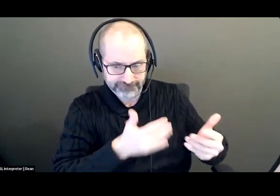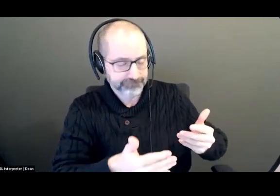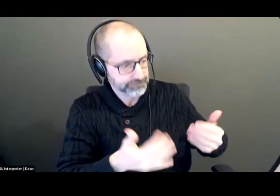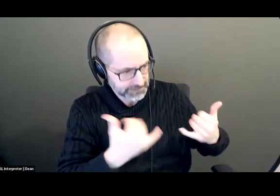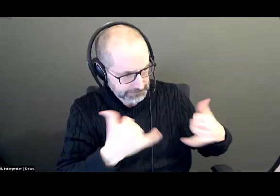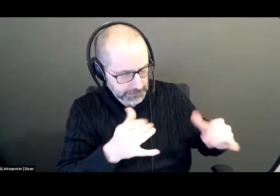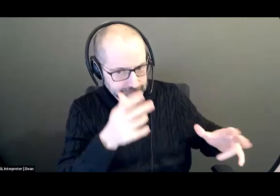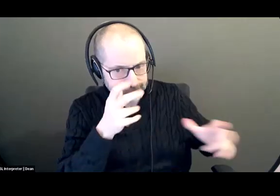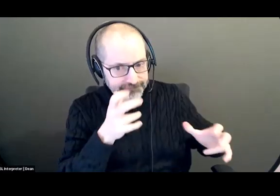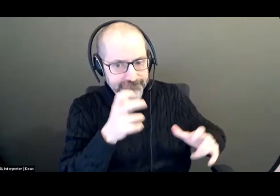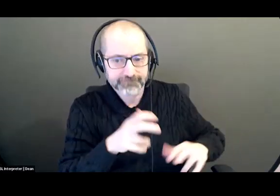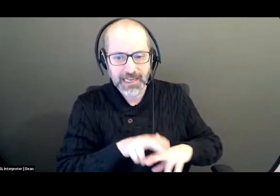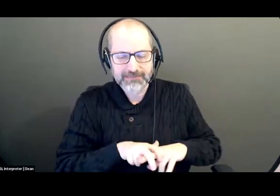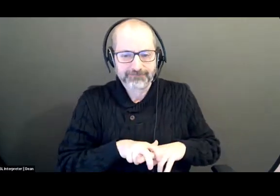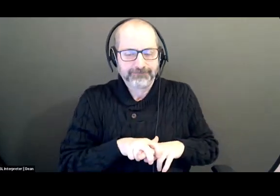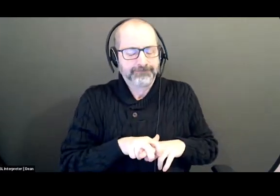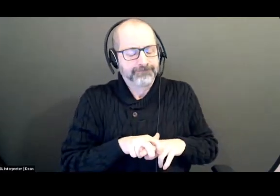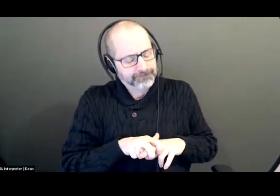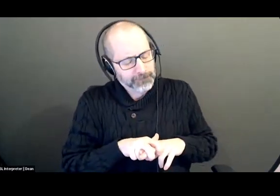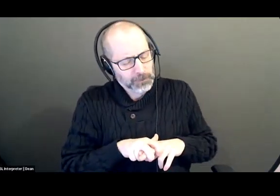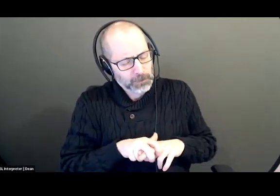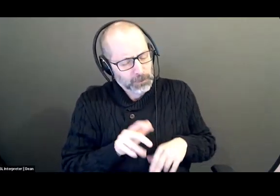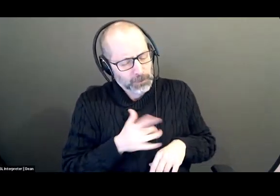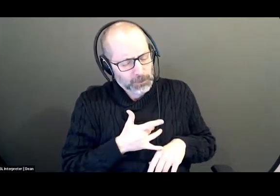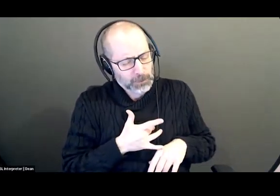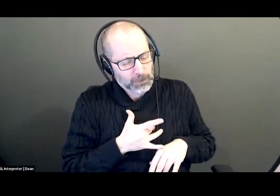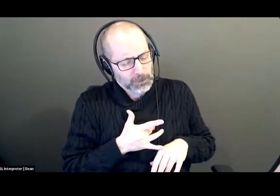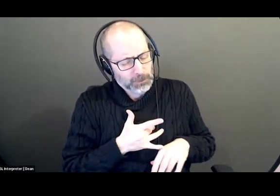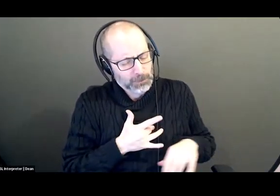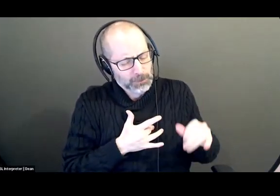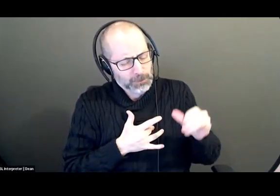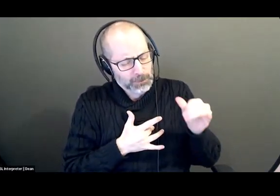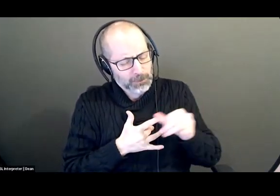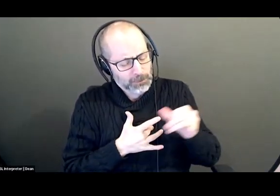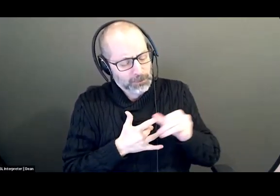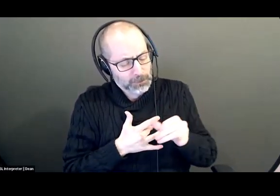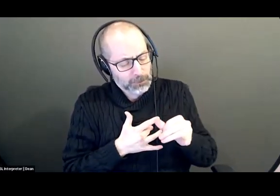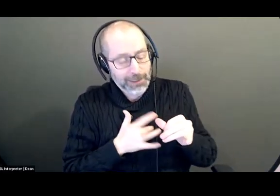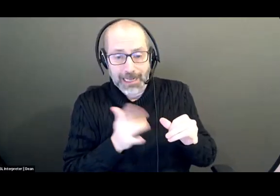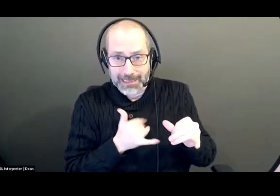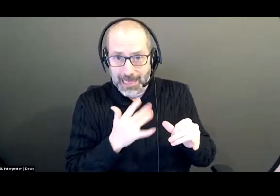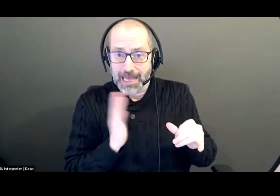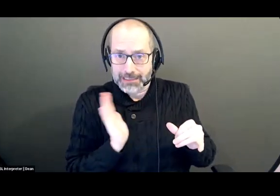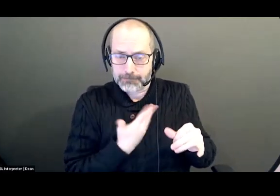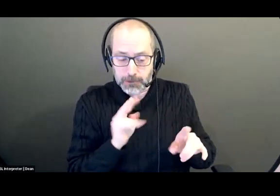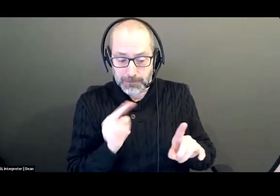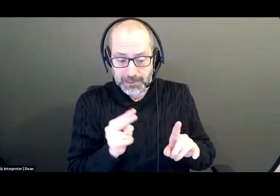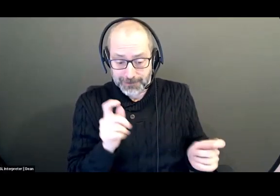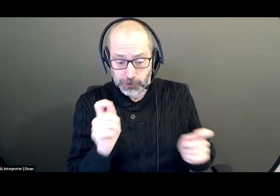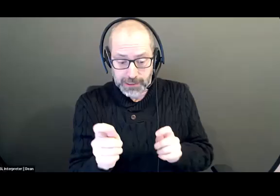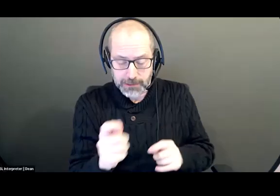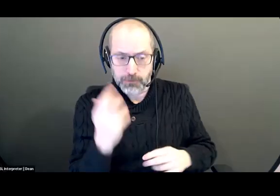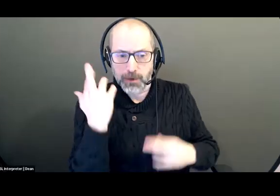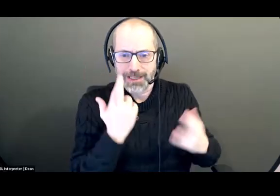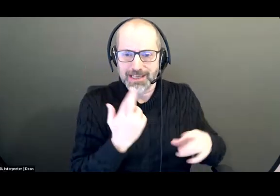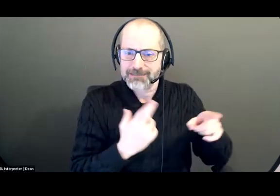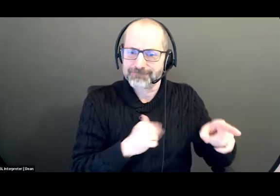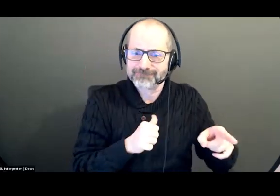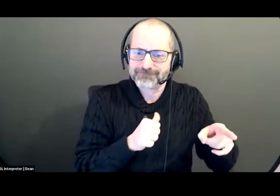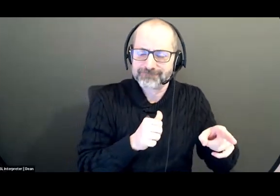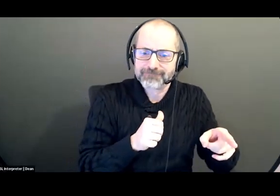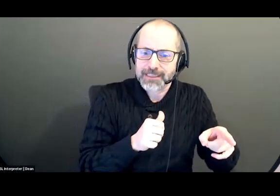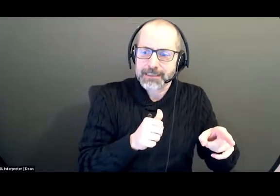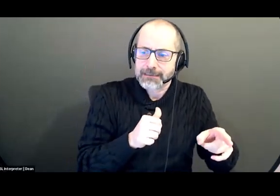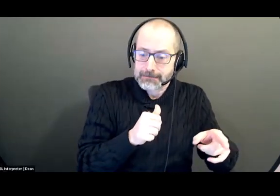questions, even as hard as they might have been, we sometimes sat in the discomfort. And what we did is we